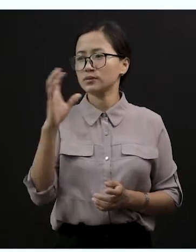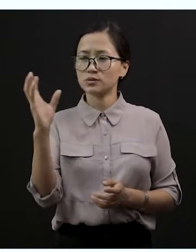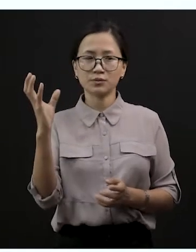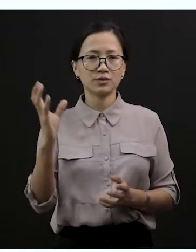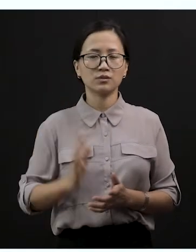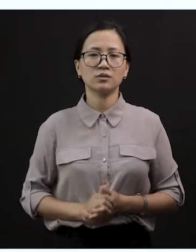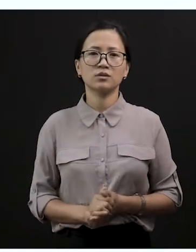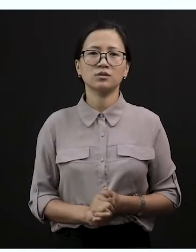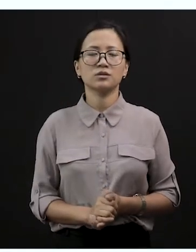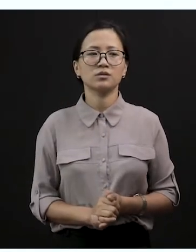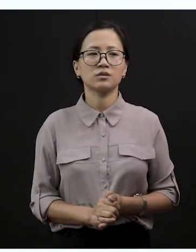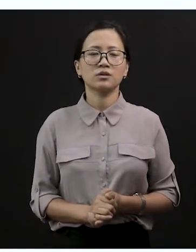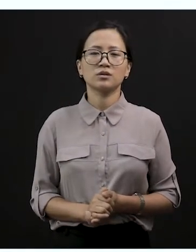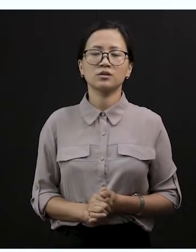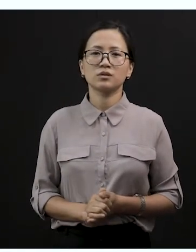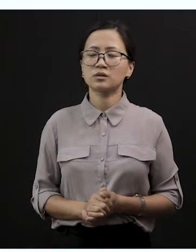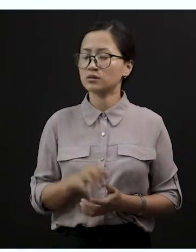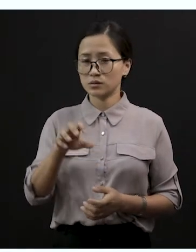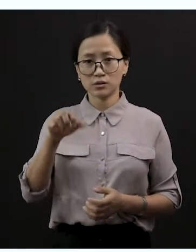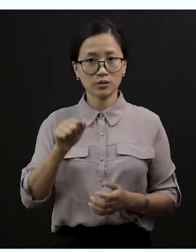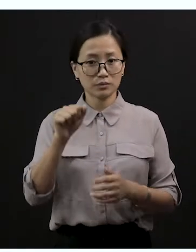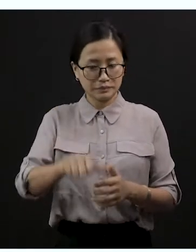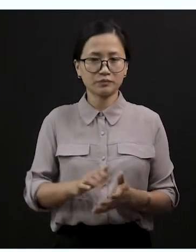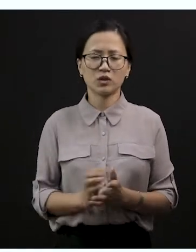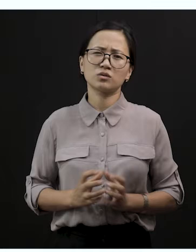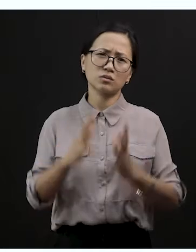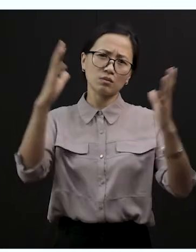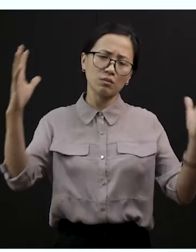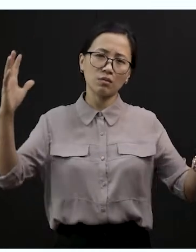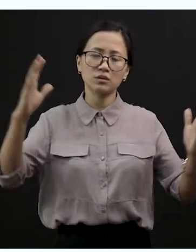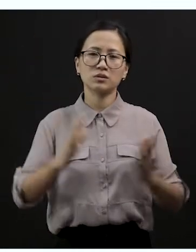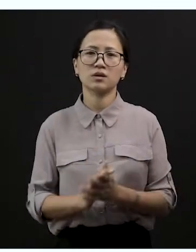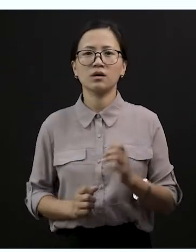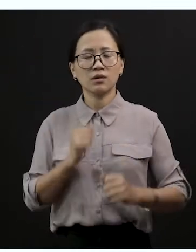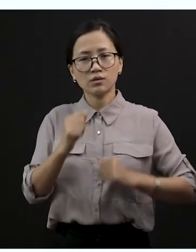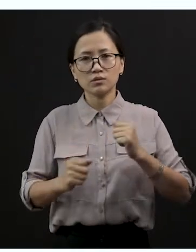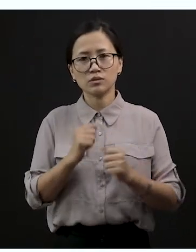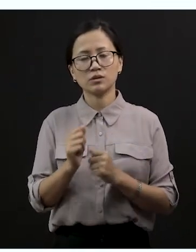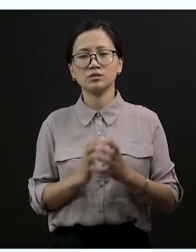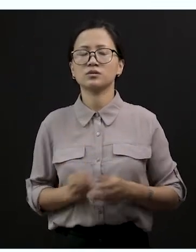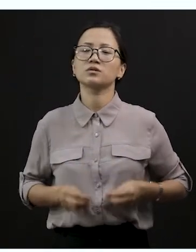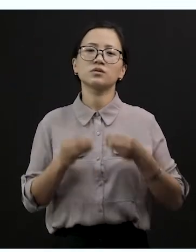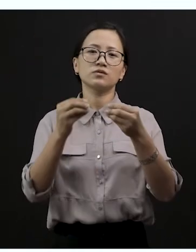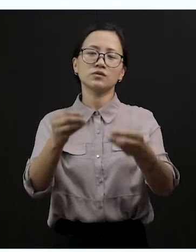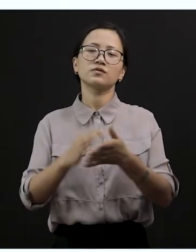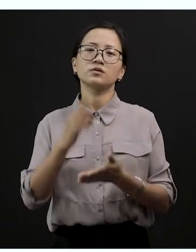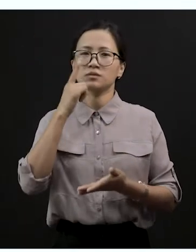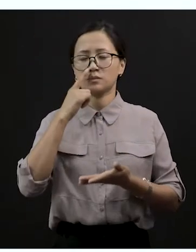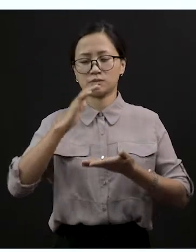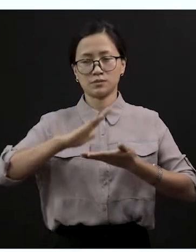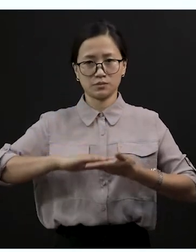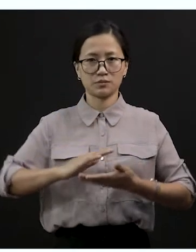took, see, as many tomatoes as he can. He took so much and ran to give it to his